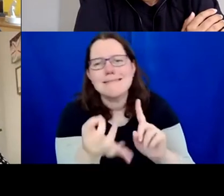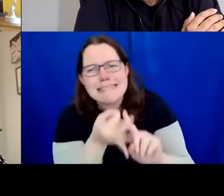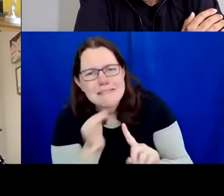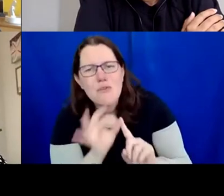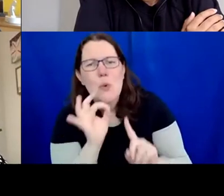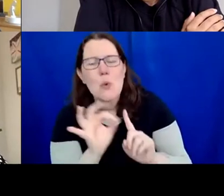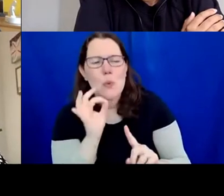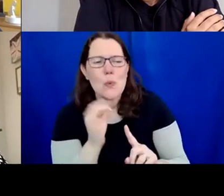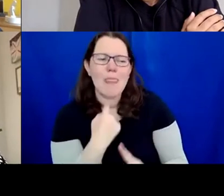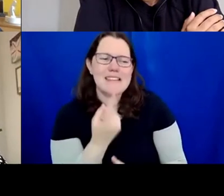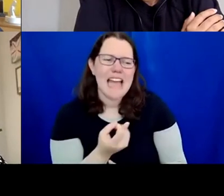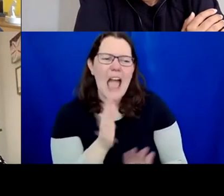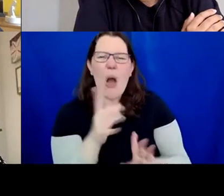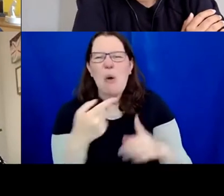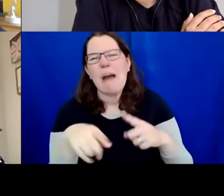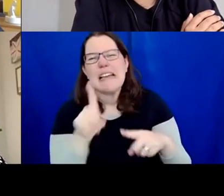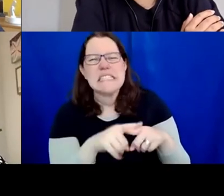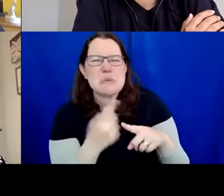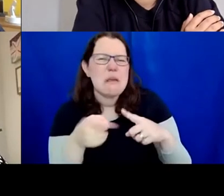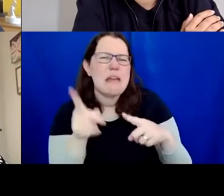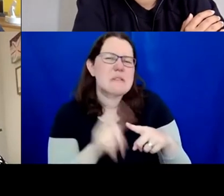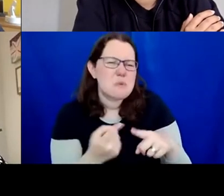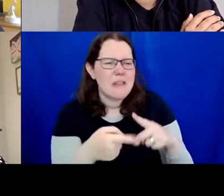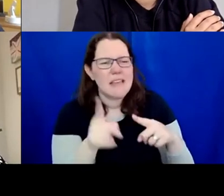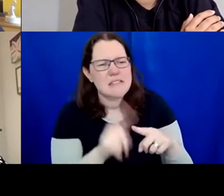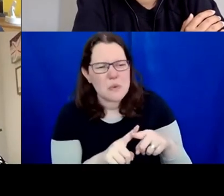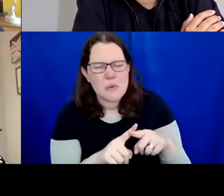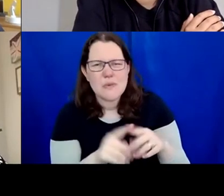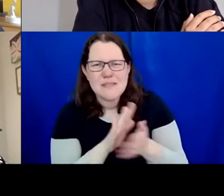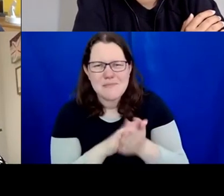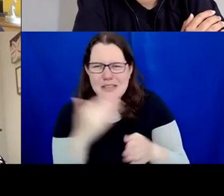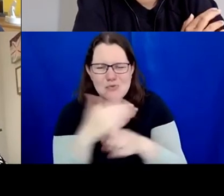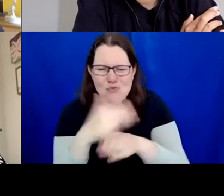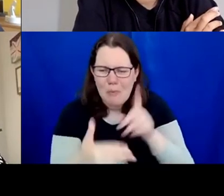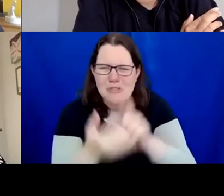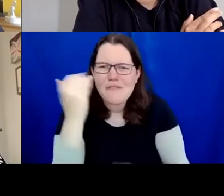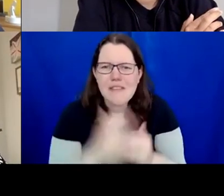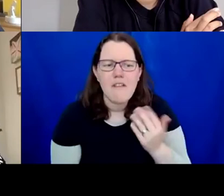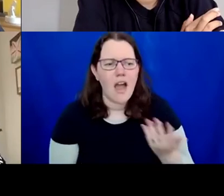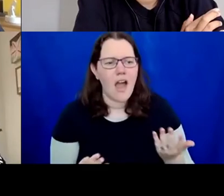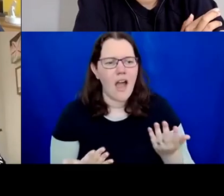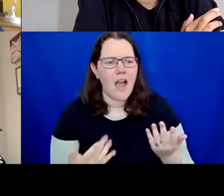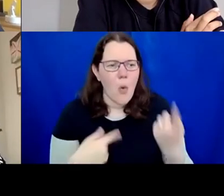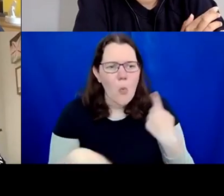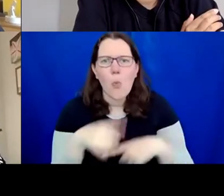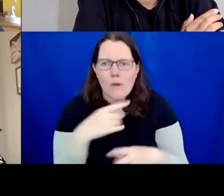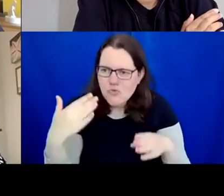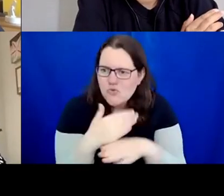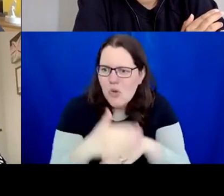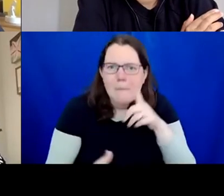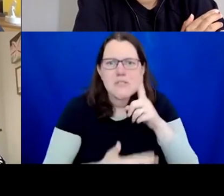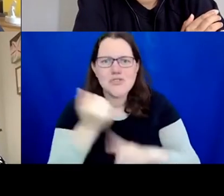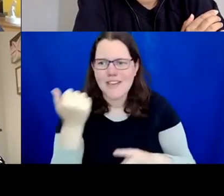and are experienced in, how can we ever get into roles like curation or production in which we could begin to change access